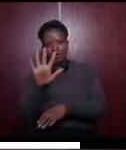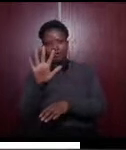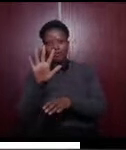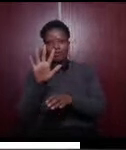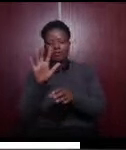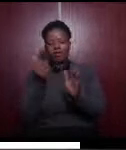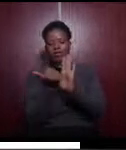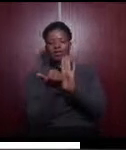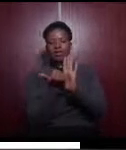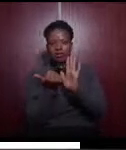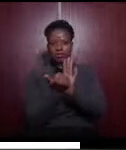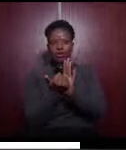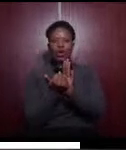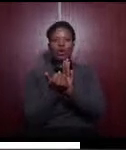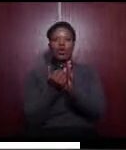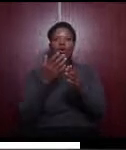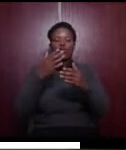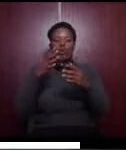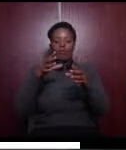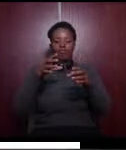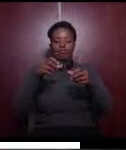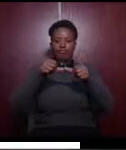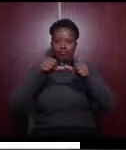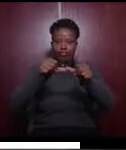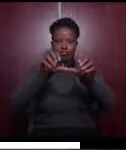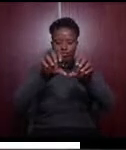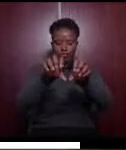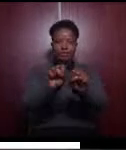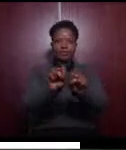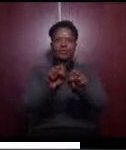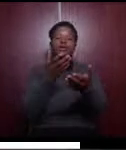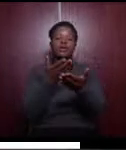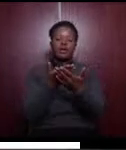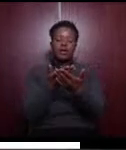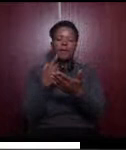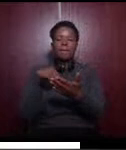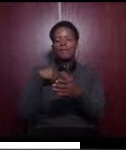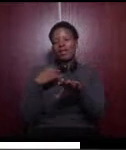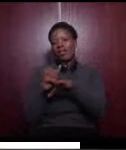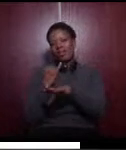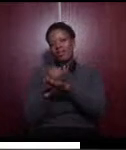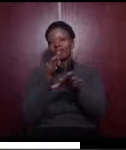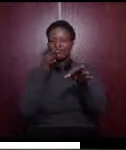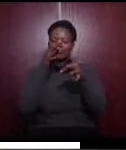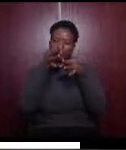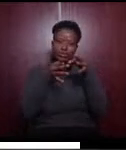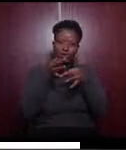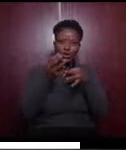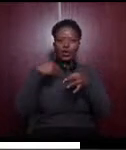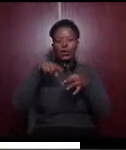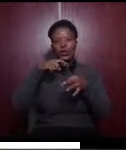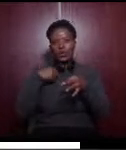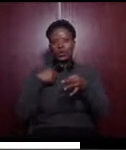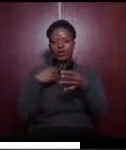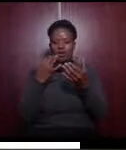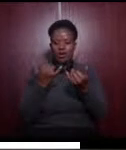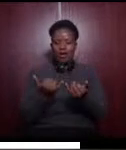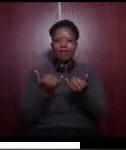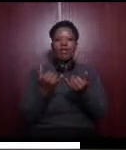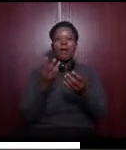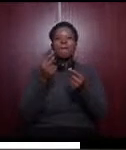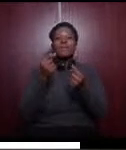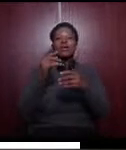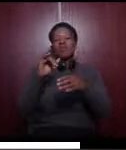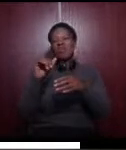for discontinuation and transfer of certain funds. As I have mentioned earlier, that we currently have the Refugee Fund, we have the